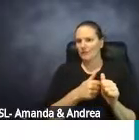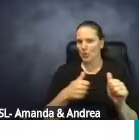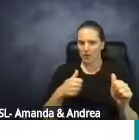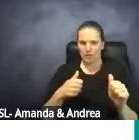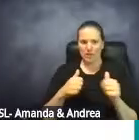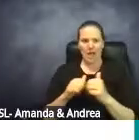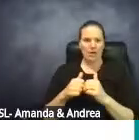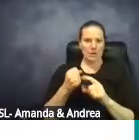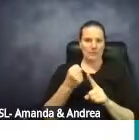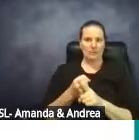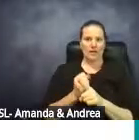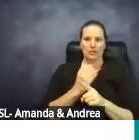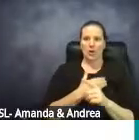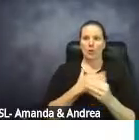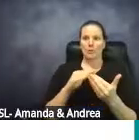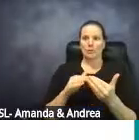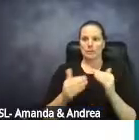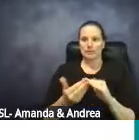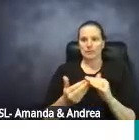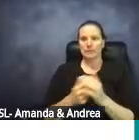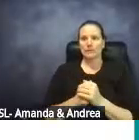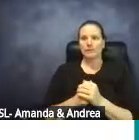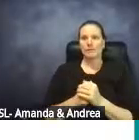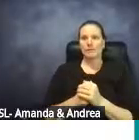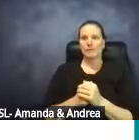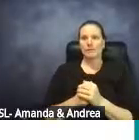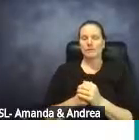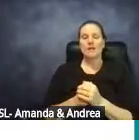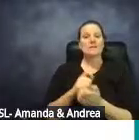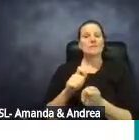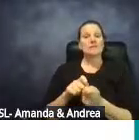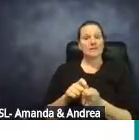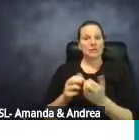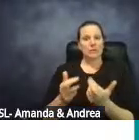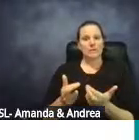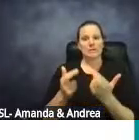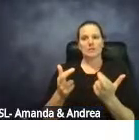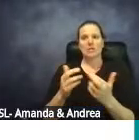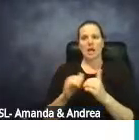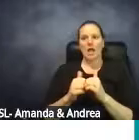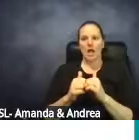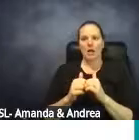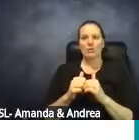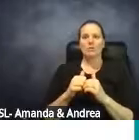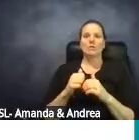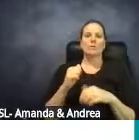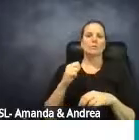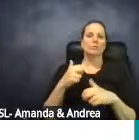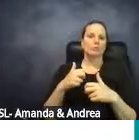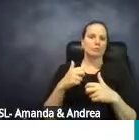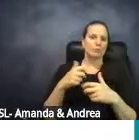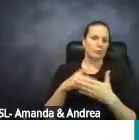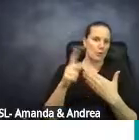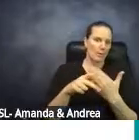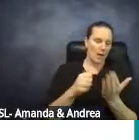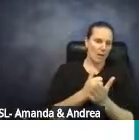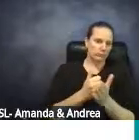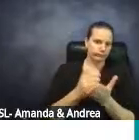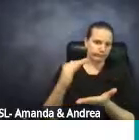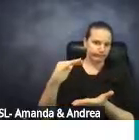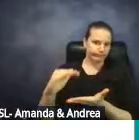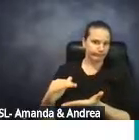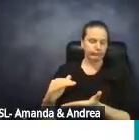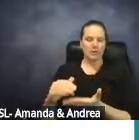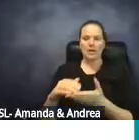will impact our communities. So there are specific recommendations for how the program will mitigate those impacts and proactively engage with our communities